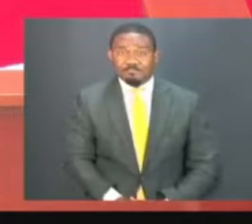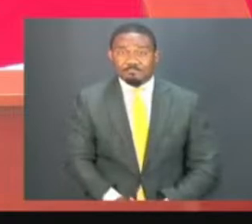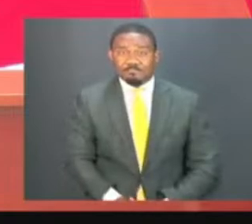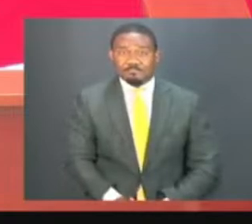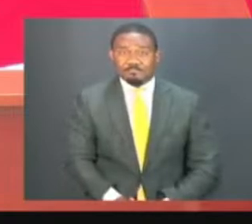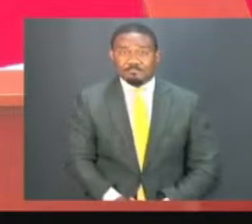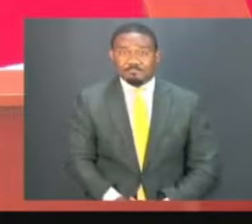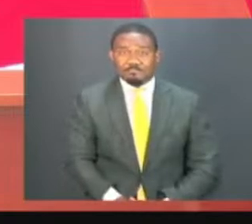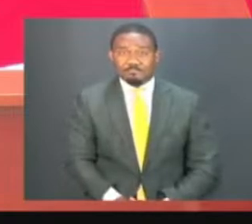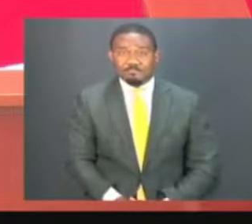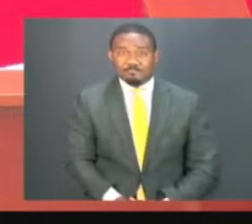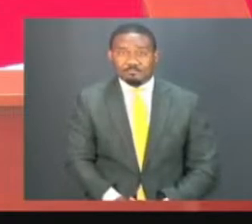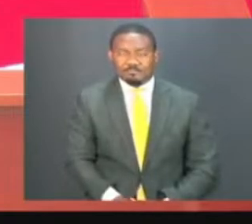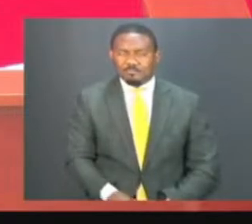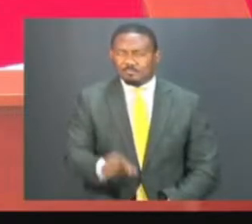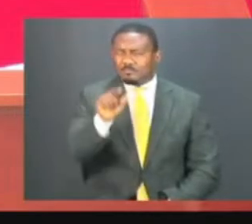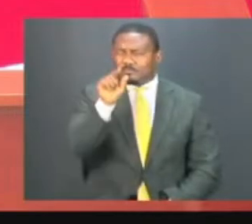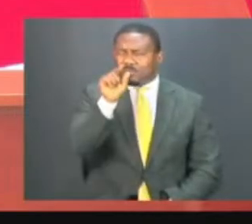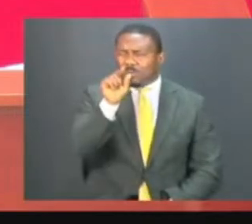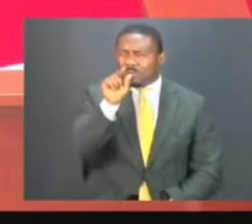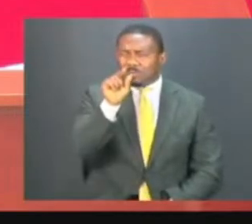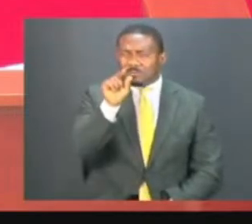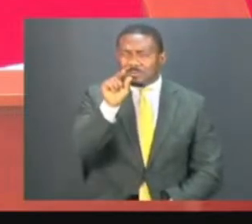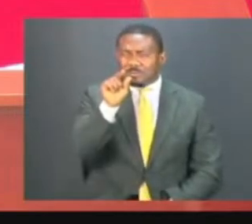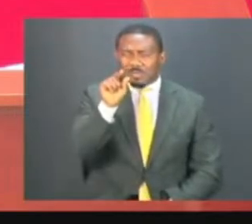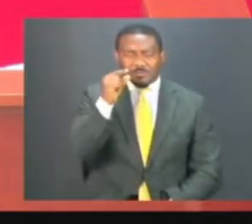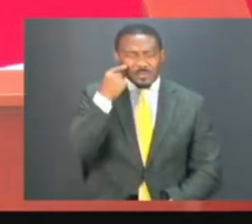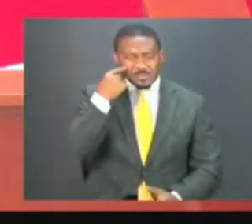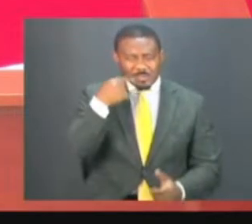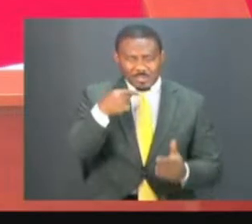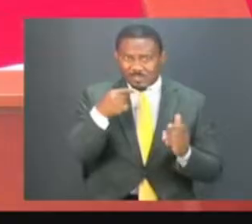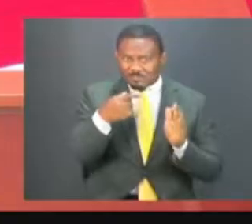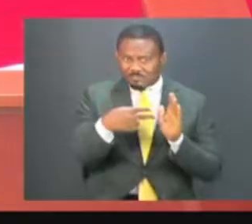Speaker, just a minor one. Item 3.